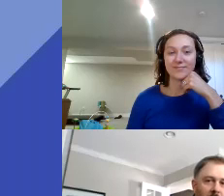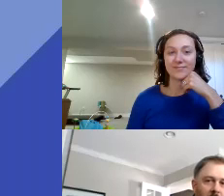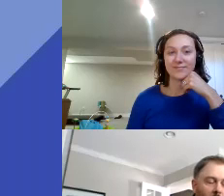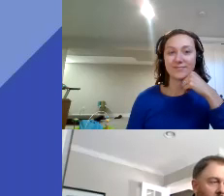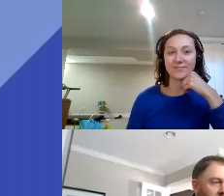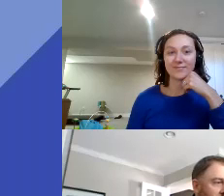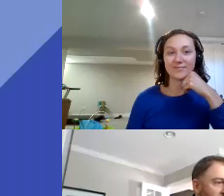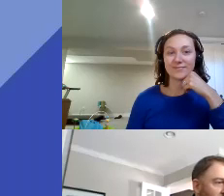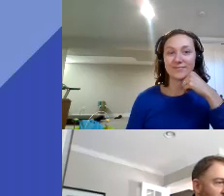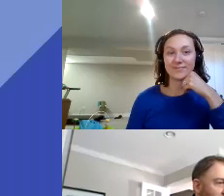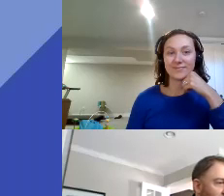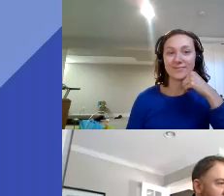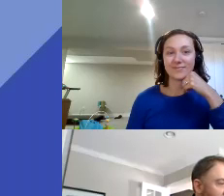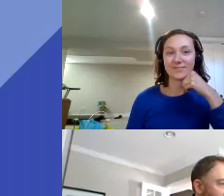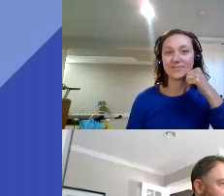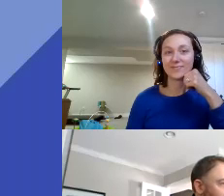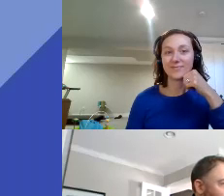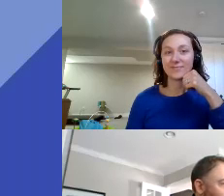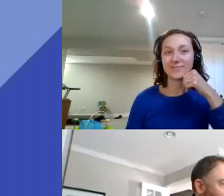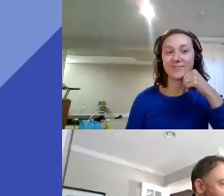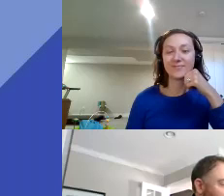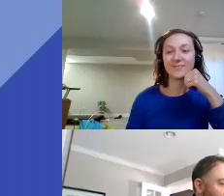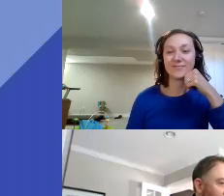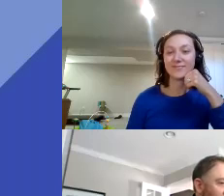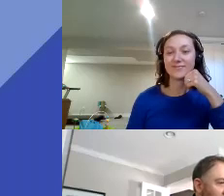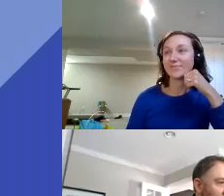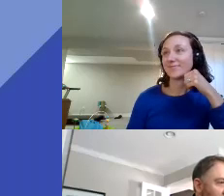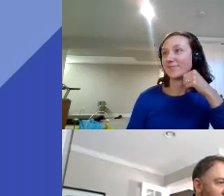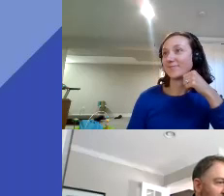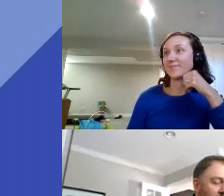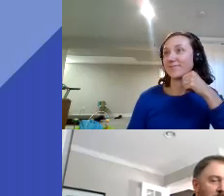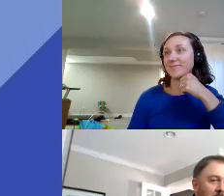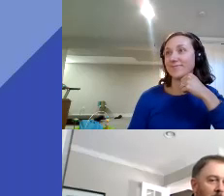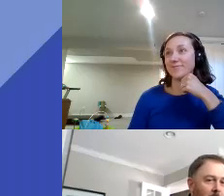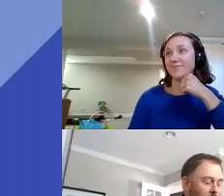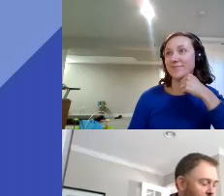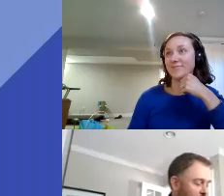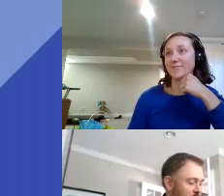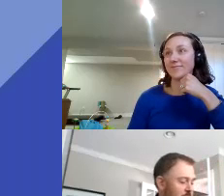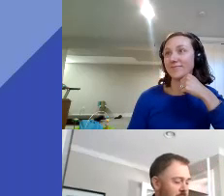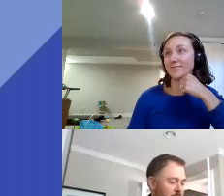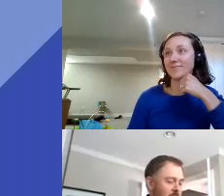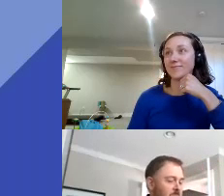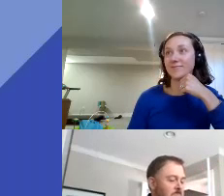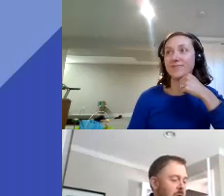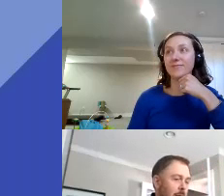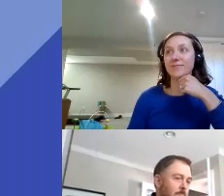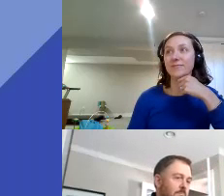2 giant dogs barking incessantly at the door behind me. So if that does happen, I apologize.